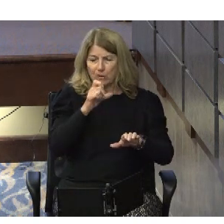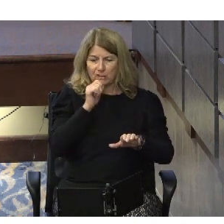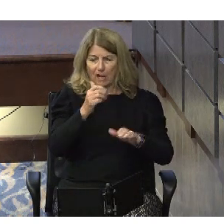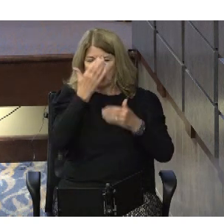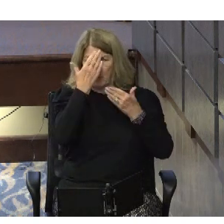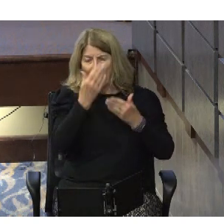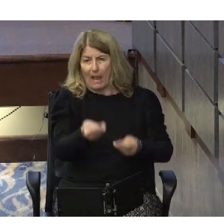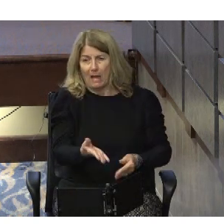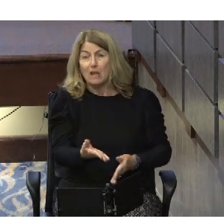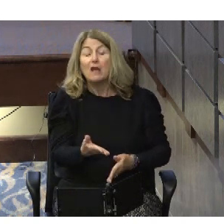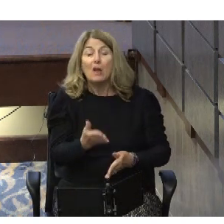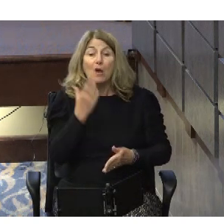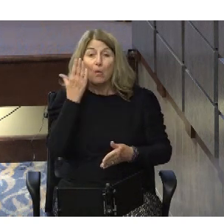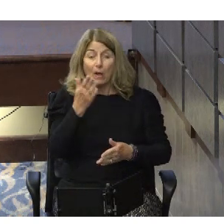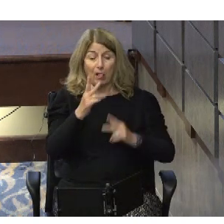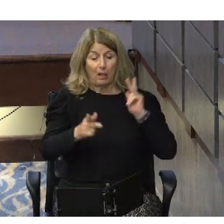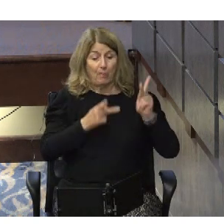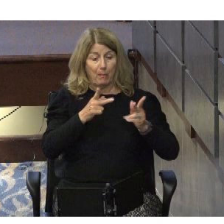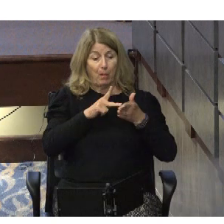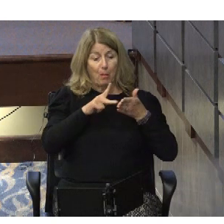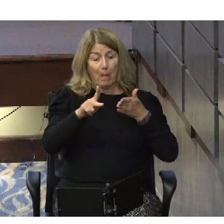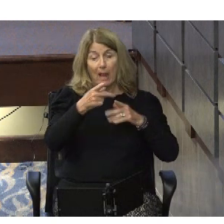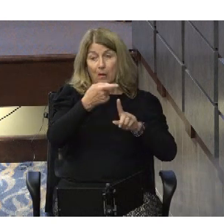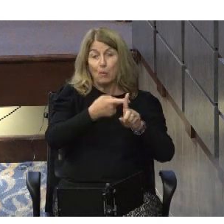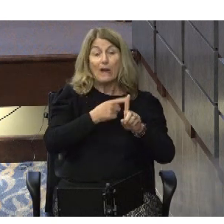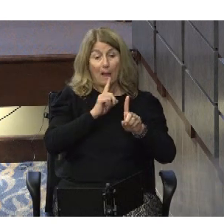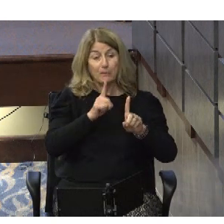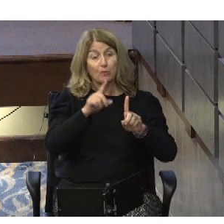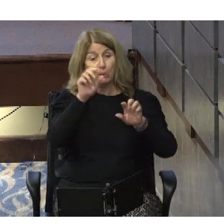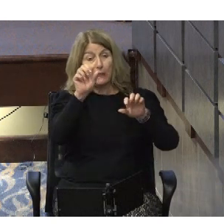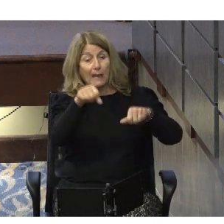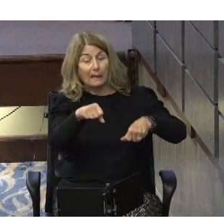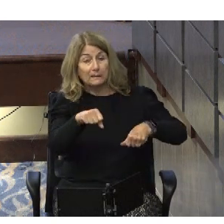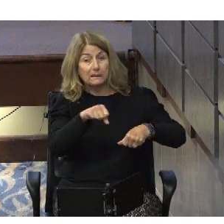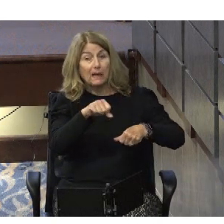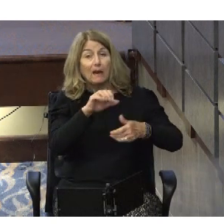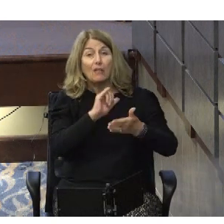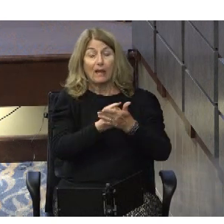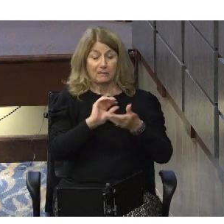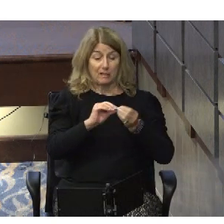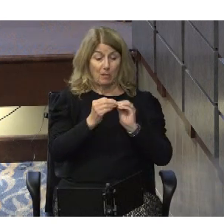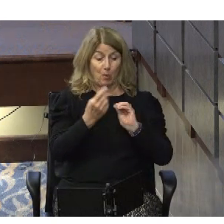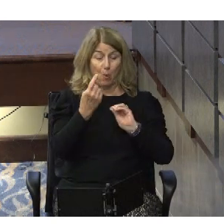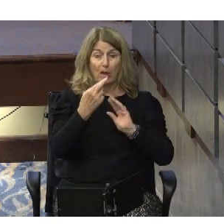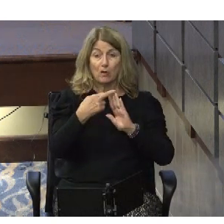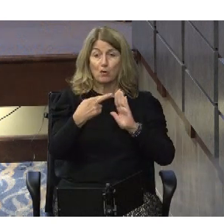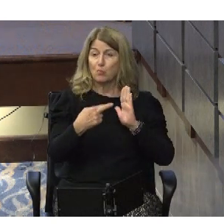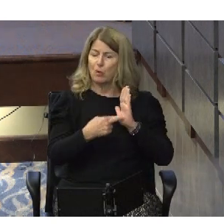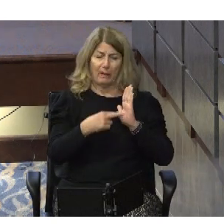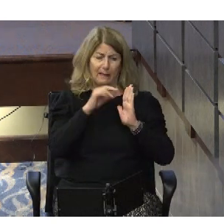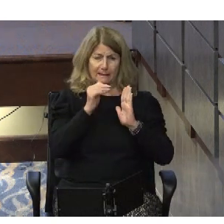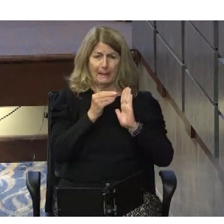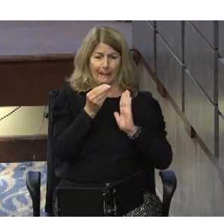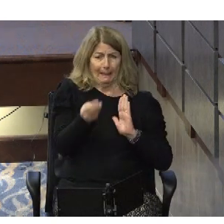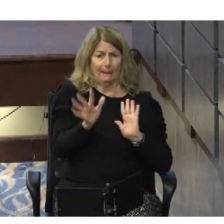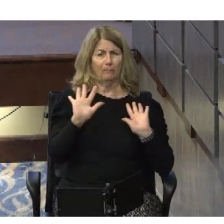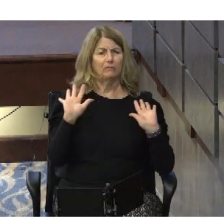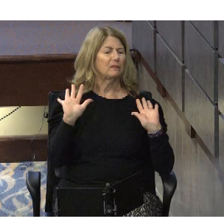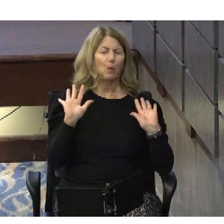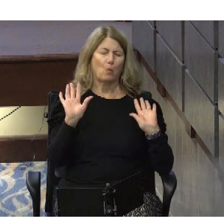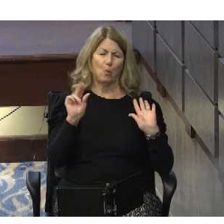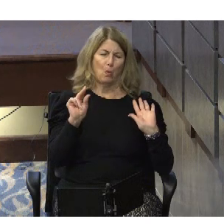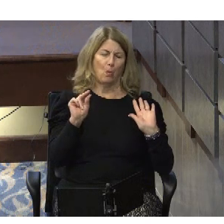Next, will residents pay rent? Absolutely, yes. This is the #1 rule. This is not a handout. It is a hand up,